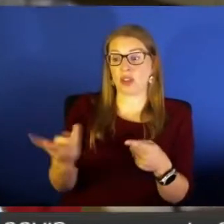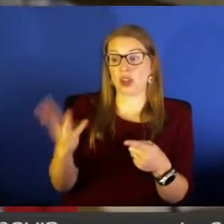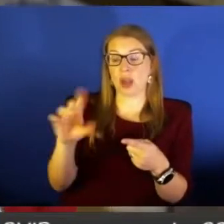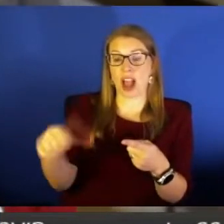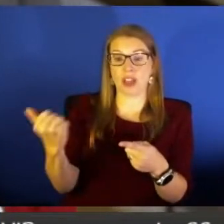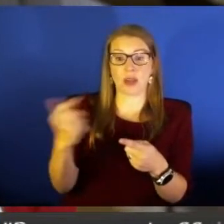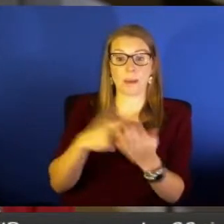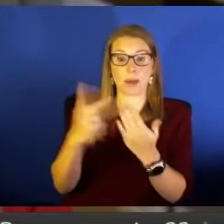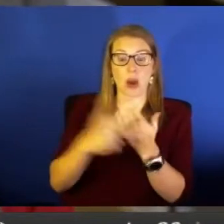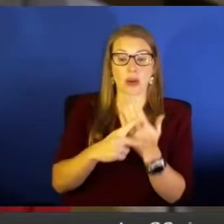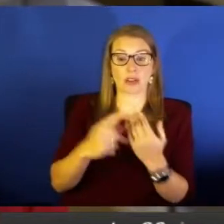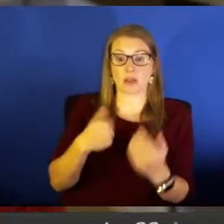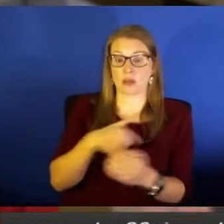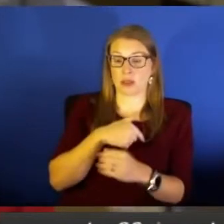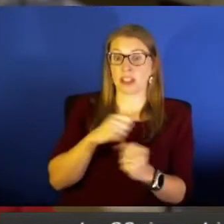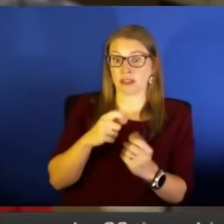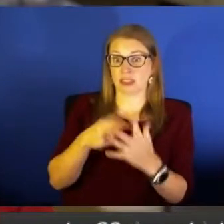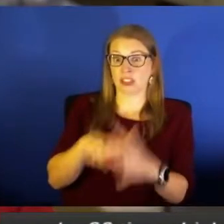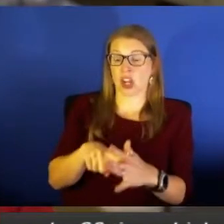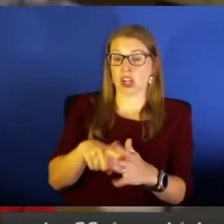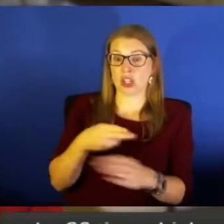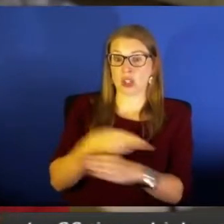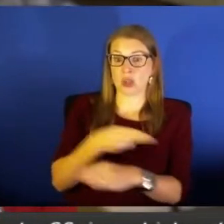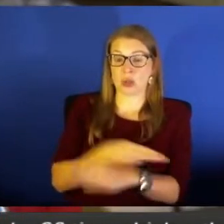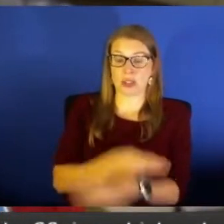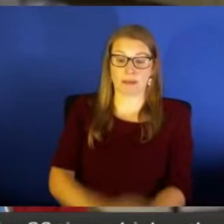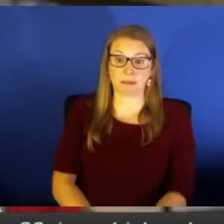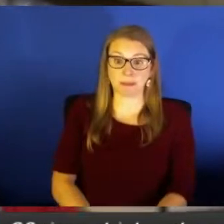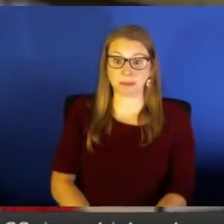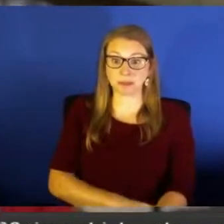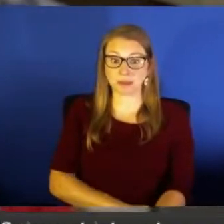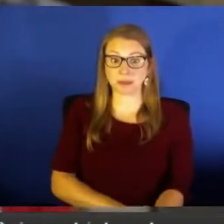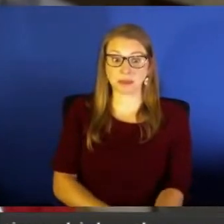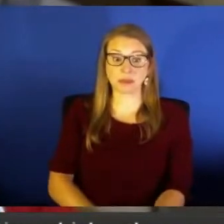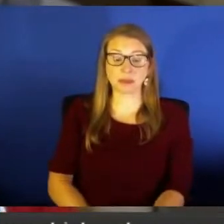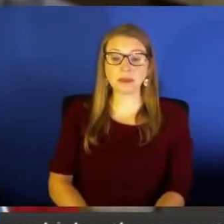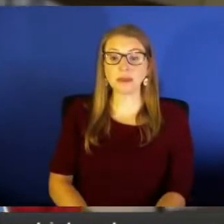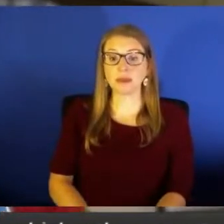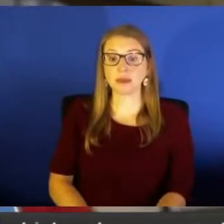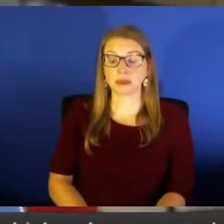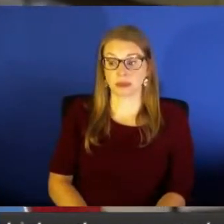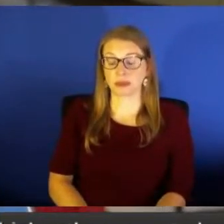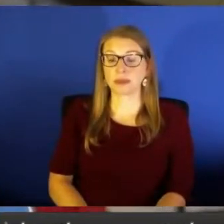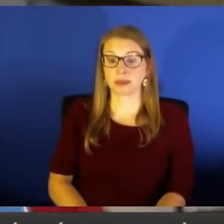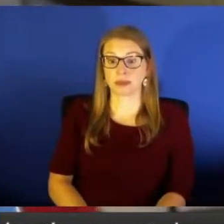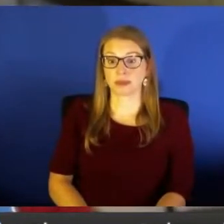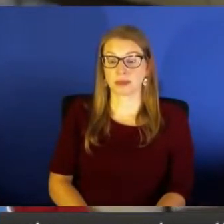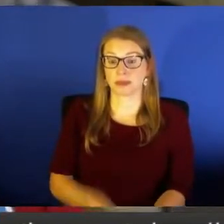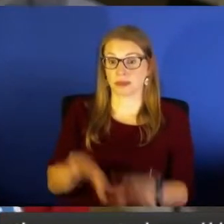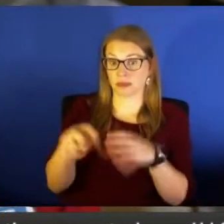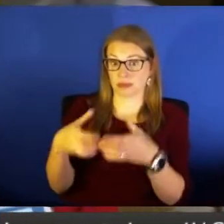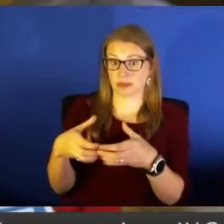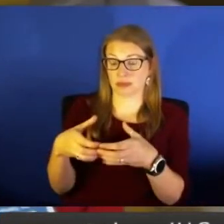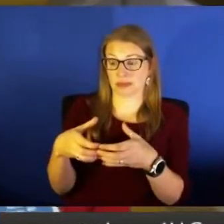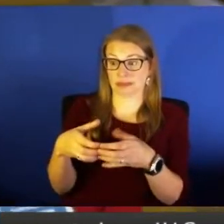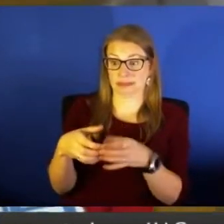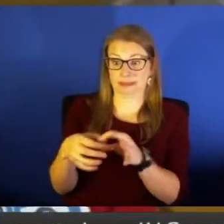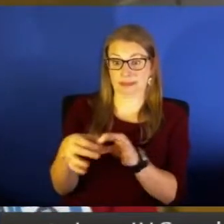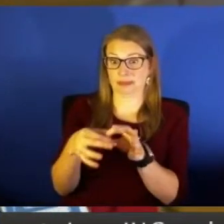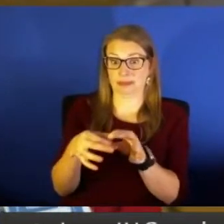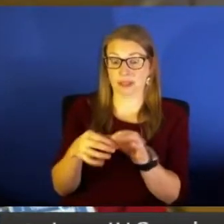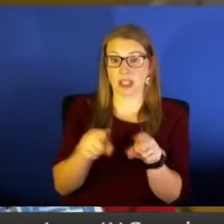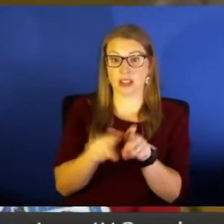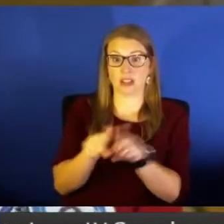for getting used medical equipment into the community for veterans groups, and we've done a lot of volunteerism.